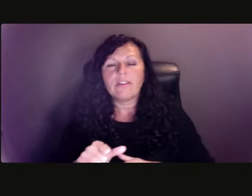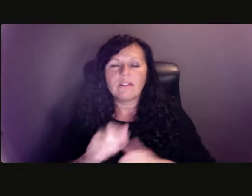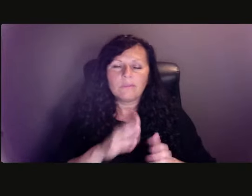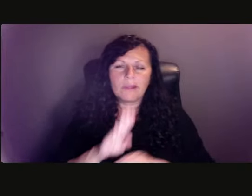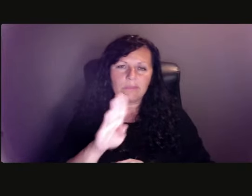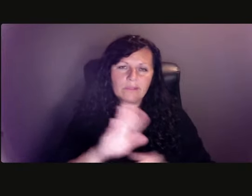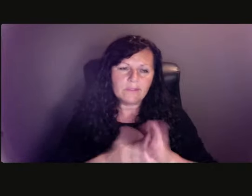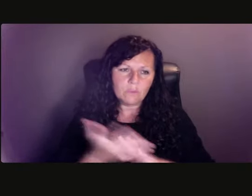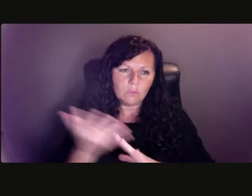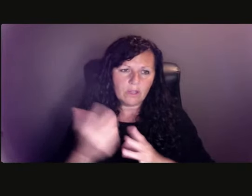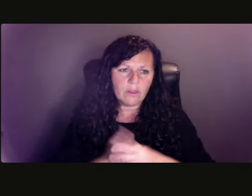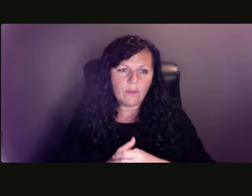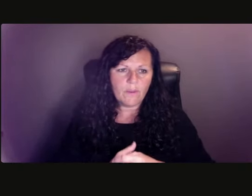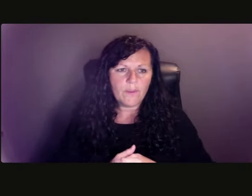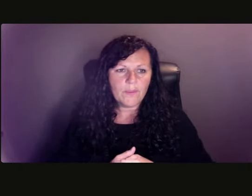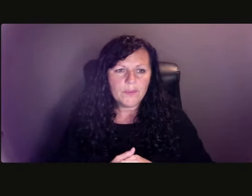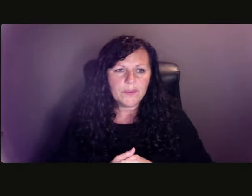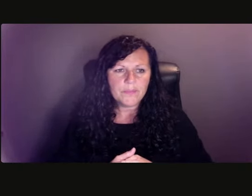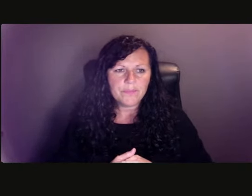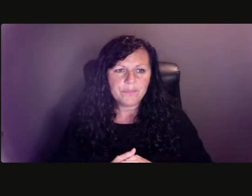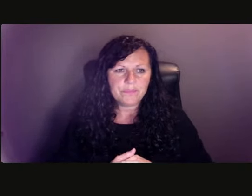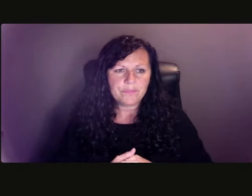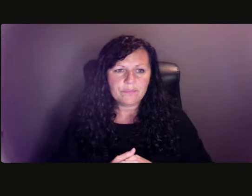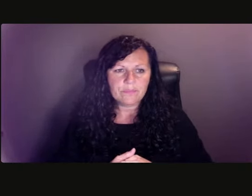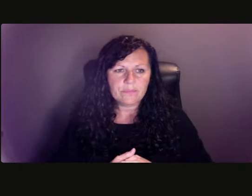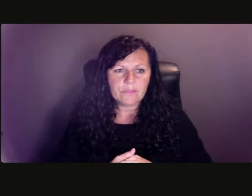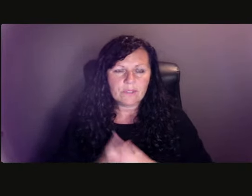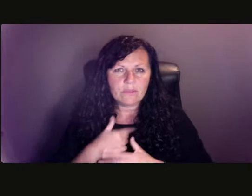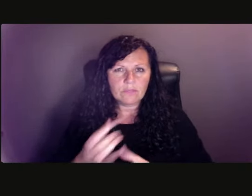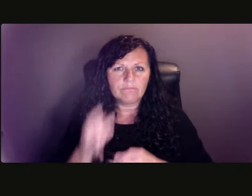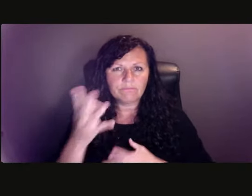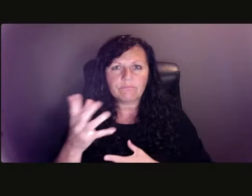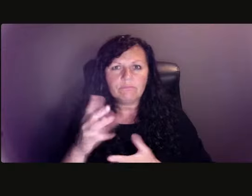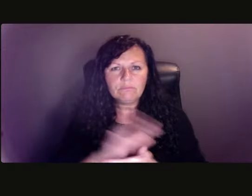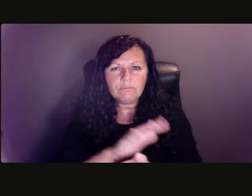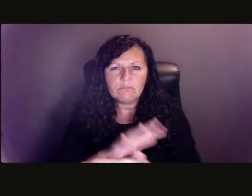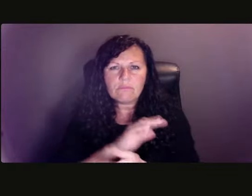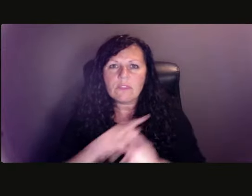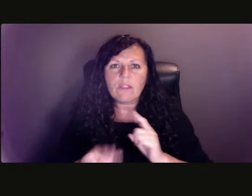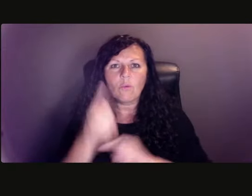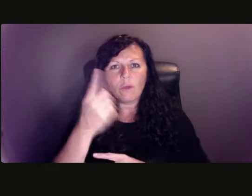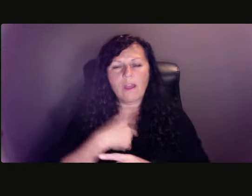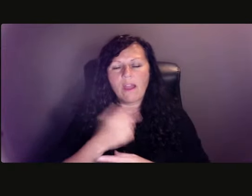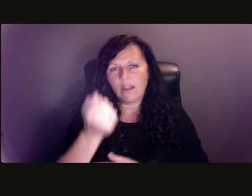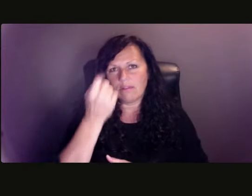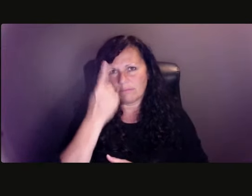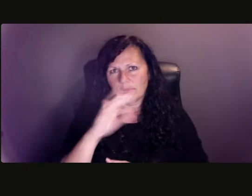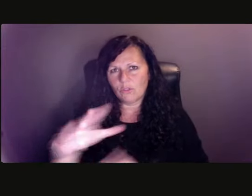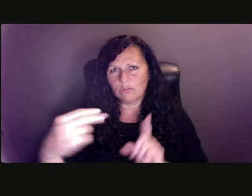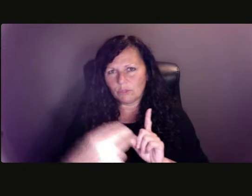a devastating document, but one that I understand where you're coming from.